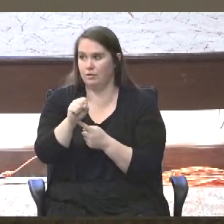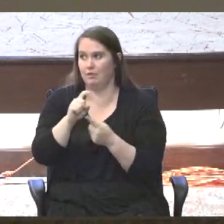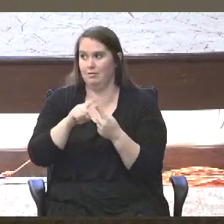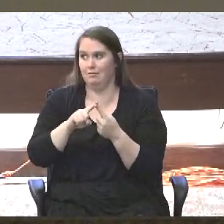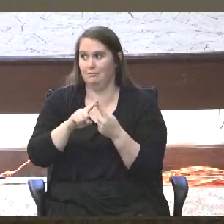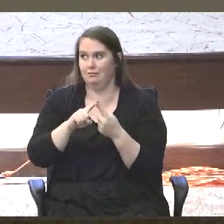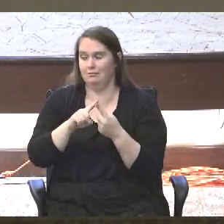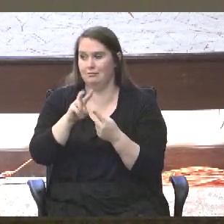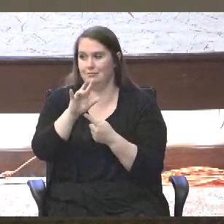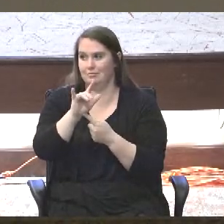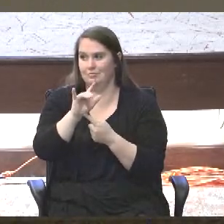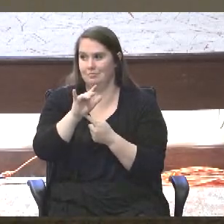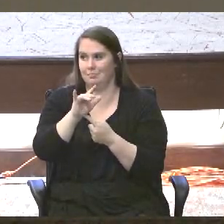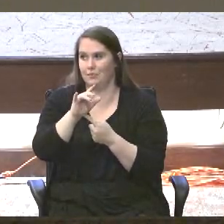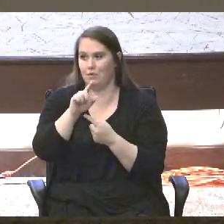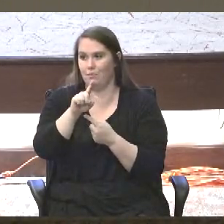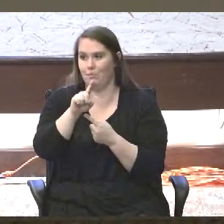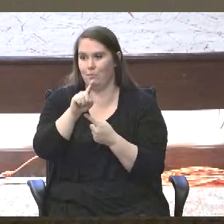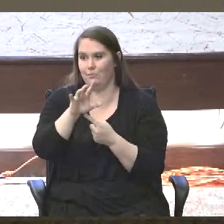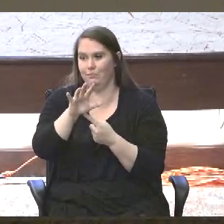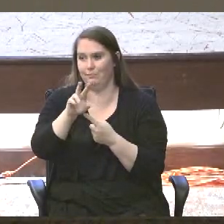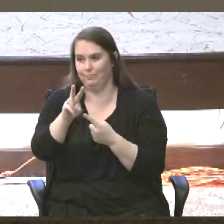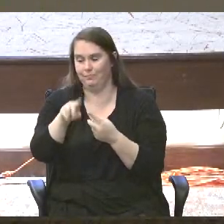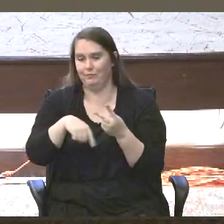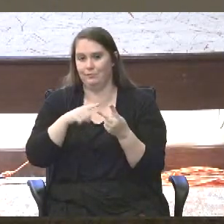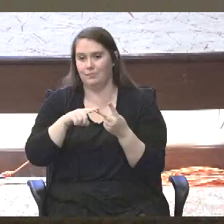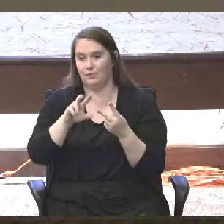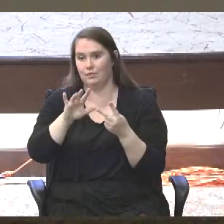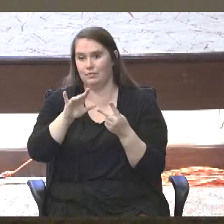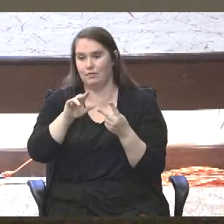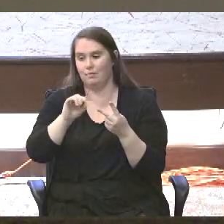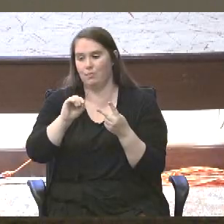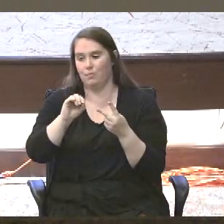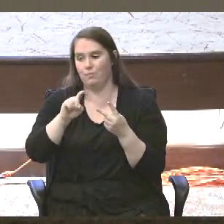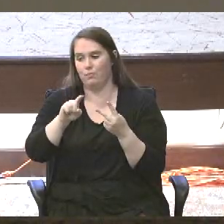2025-037, 2025-052, and 2025-062.